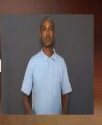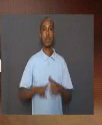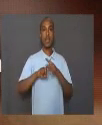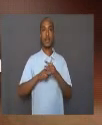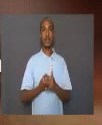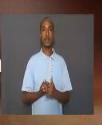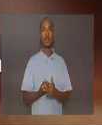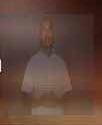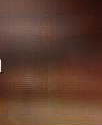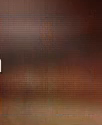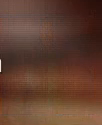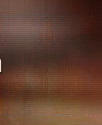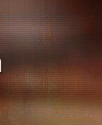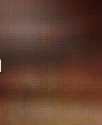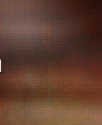Begin.